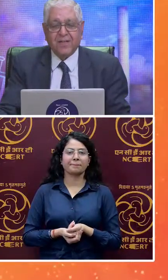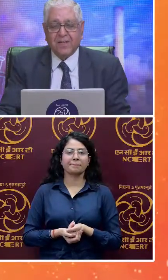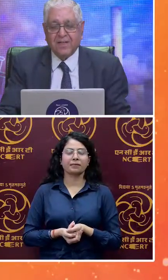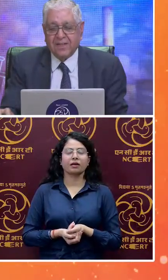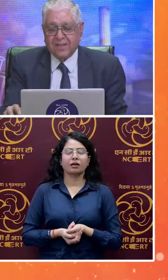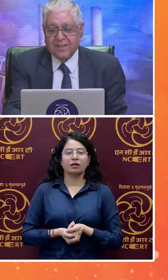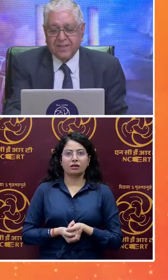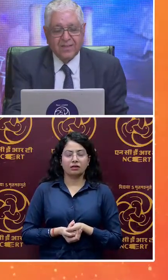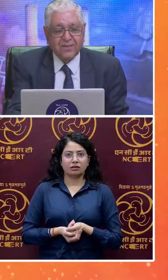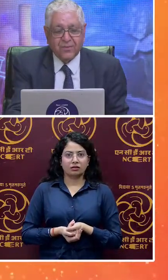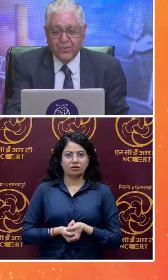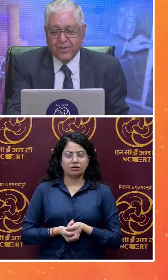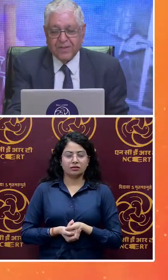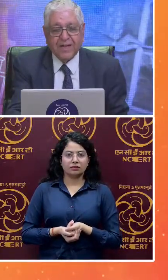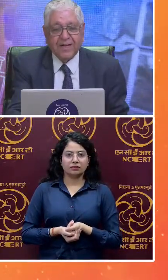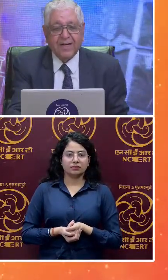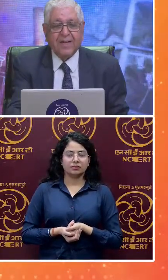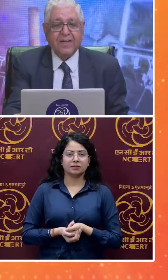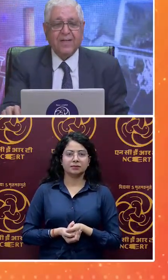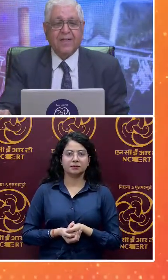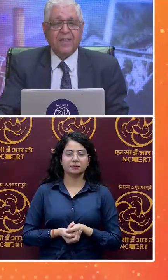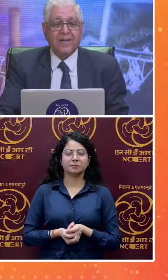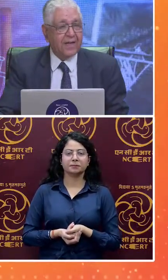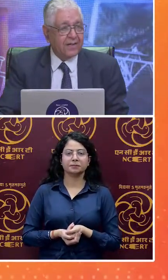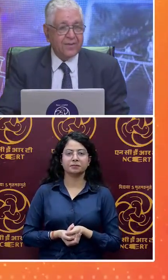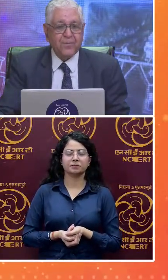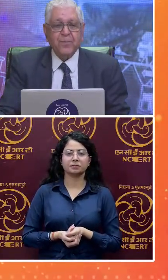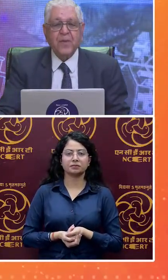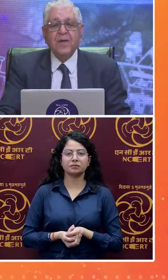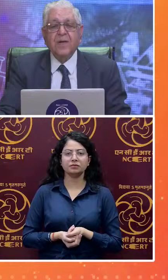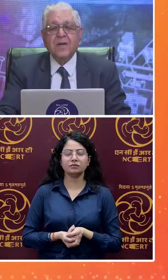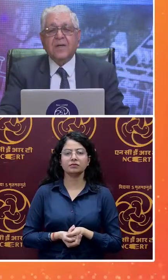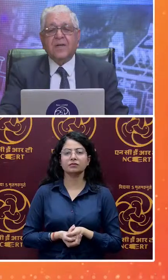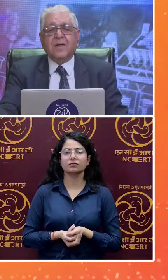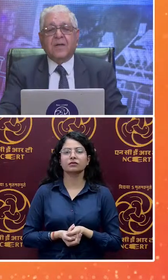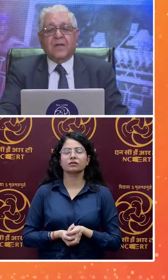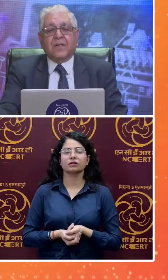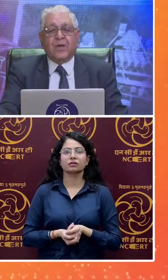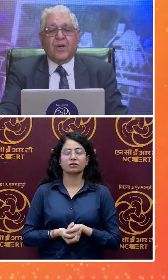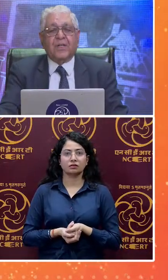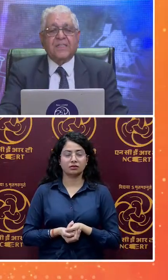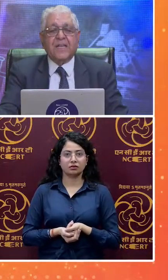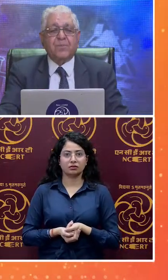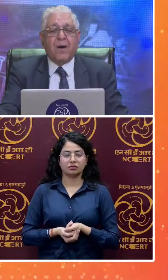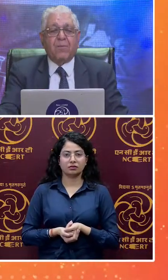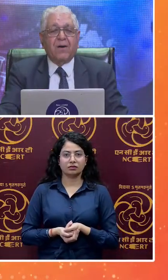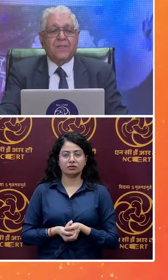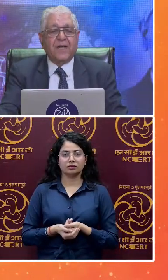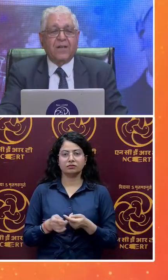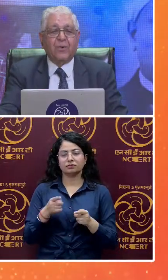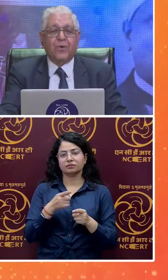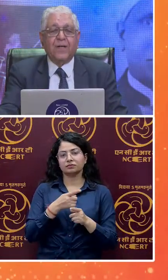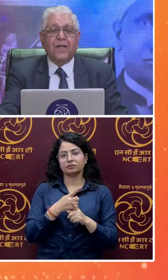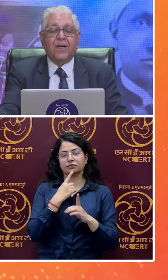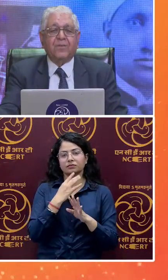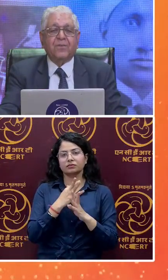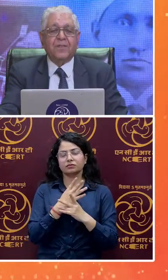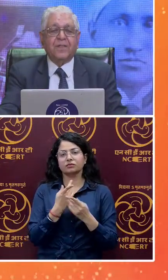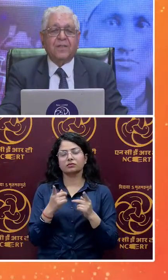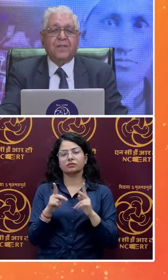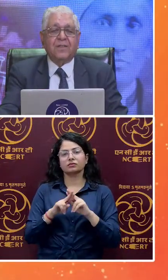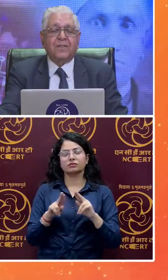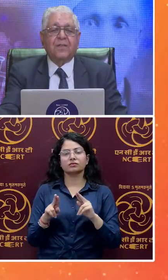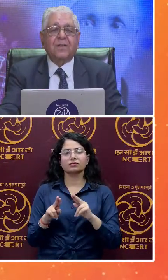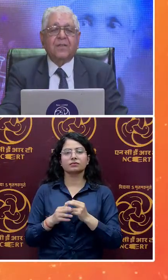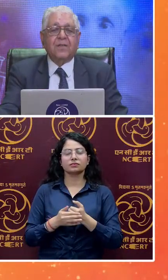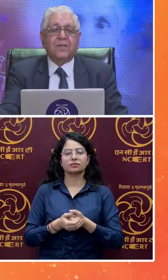of the fuel for the Canada-India reactor. So, this is Bhabha with a whole